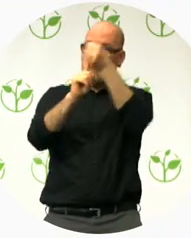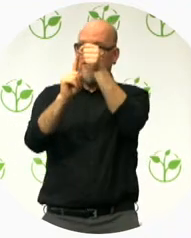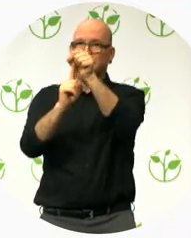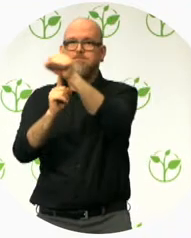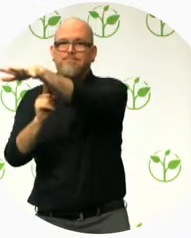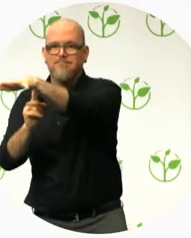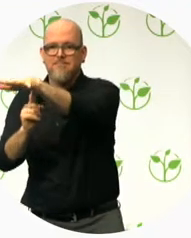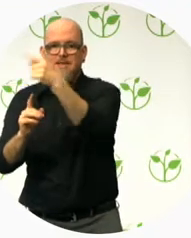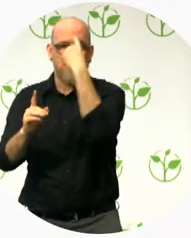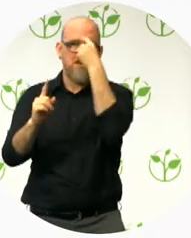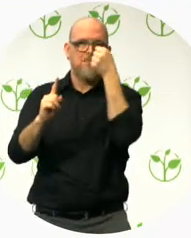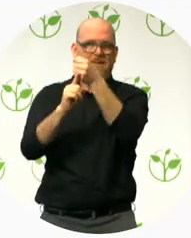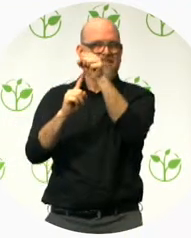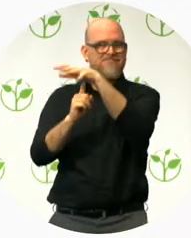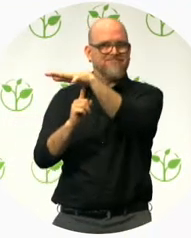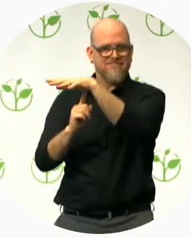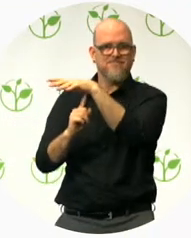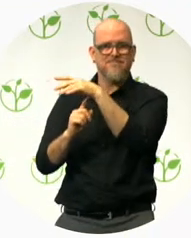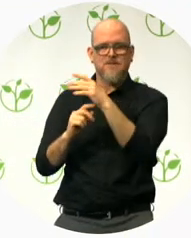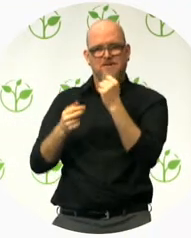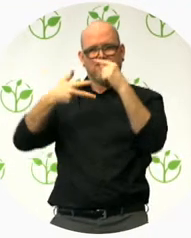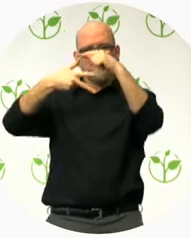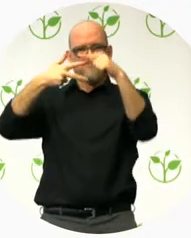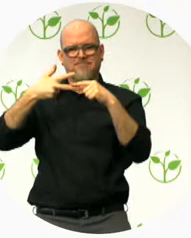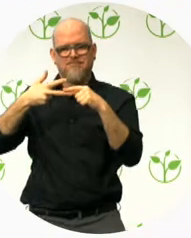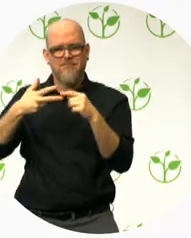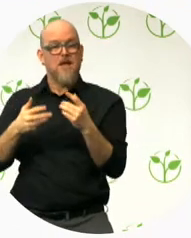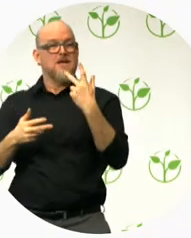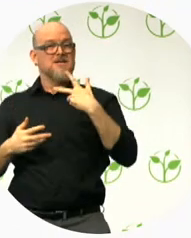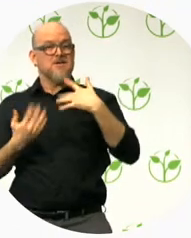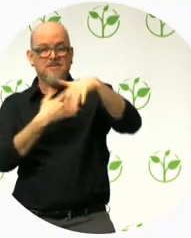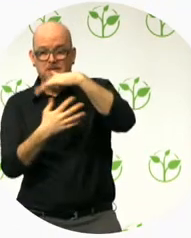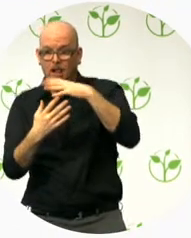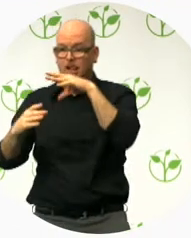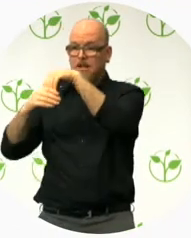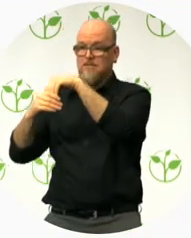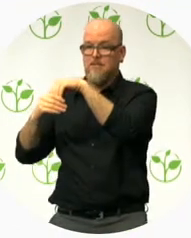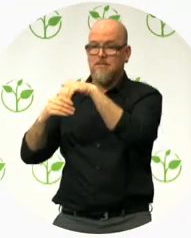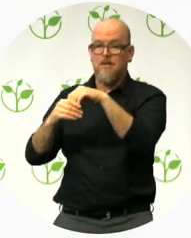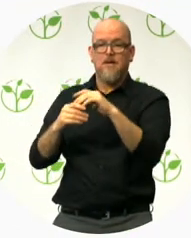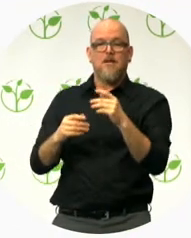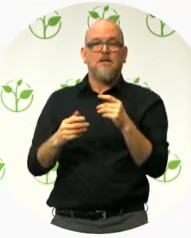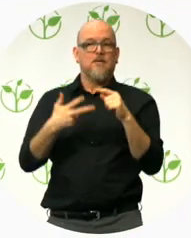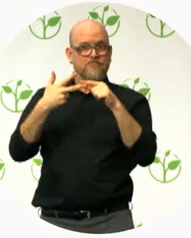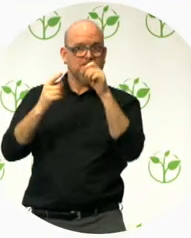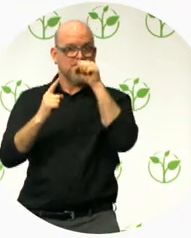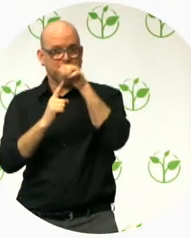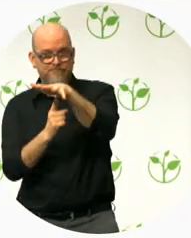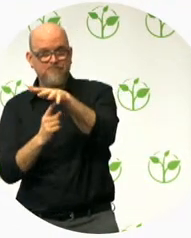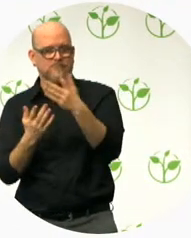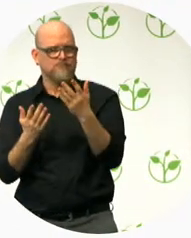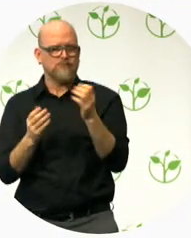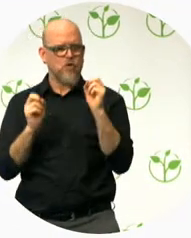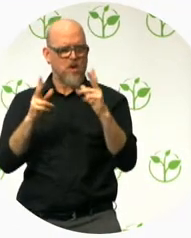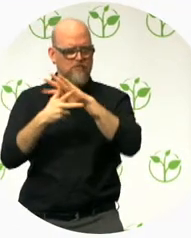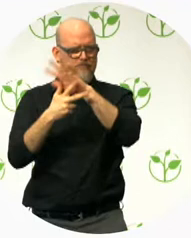we're aiming is definitely to have impact. And then I will conclude with a way forward.